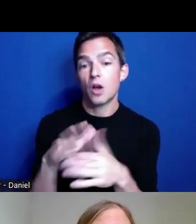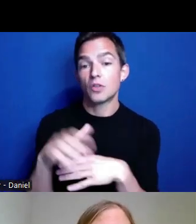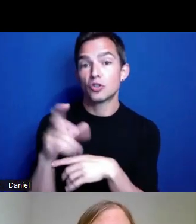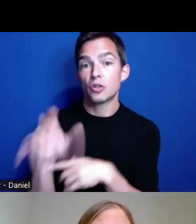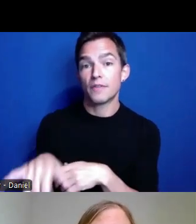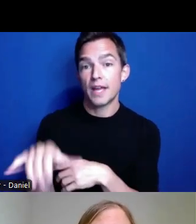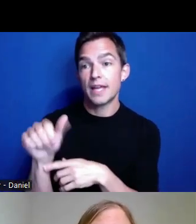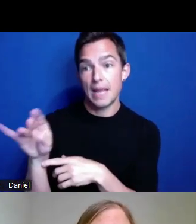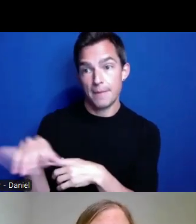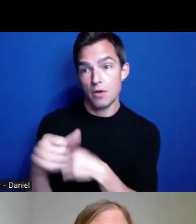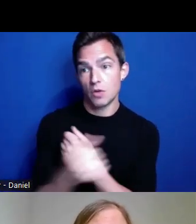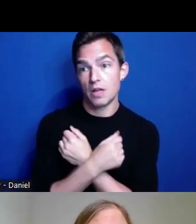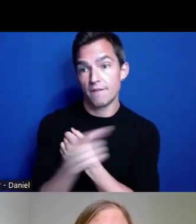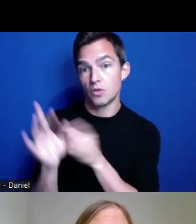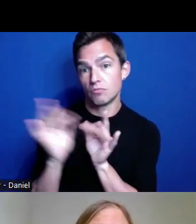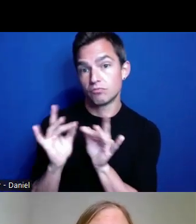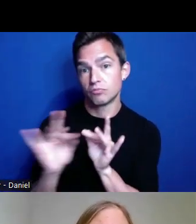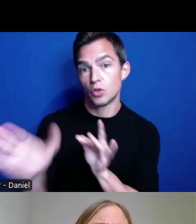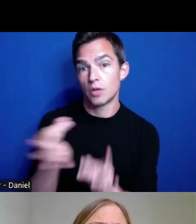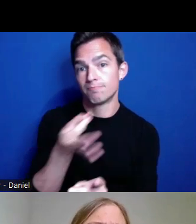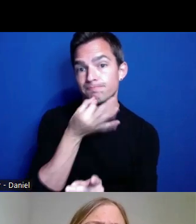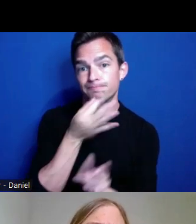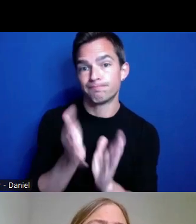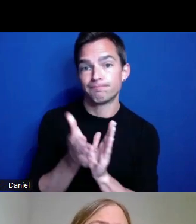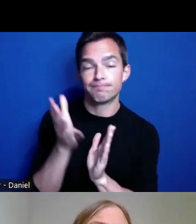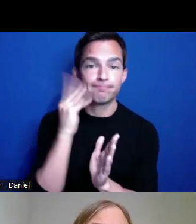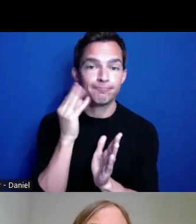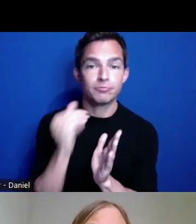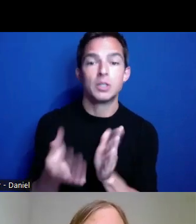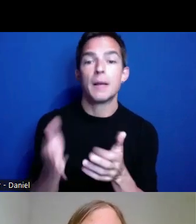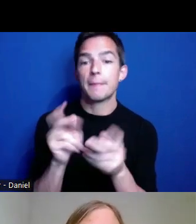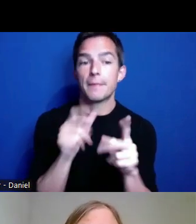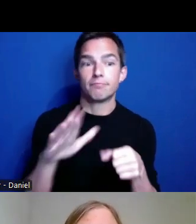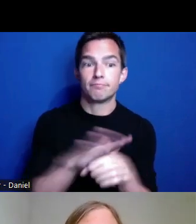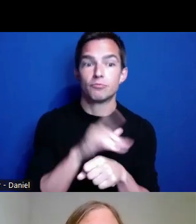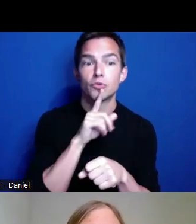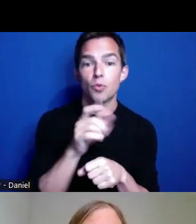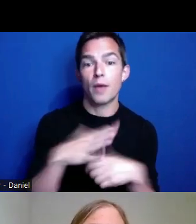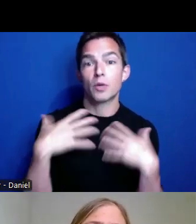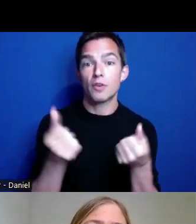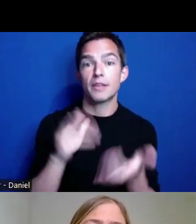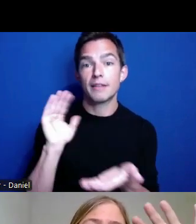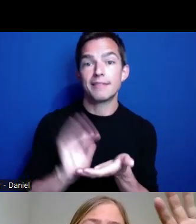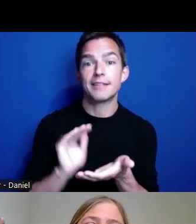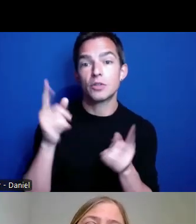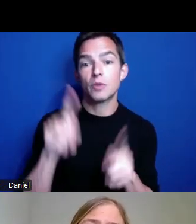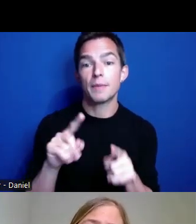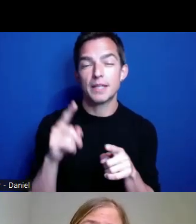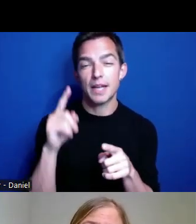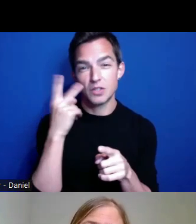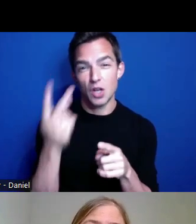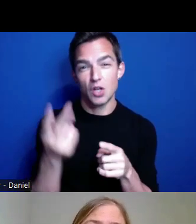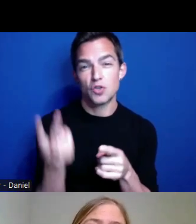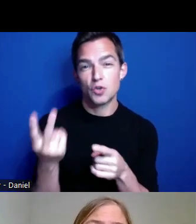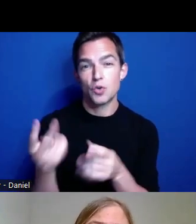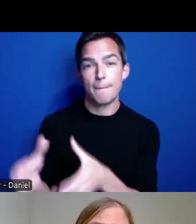love for you to weigh in here in terms of your expertise. People weren't entirely sure why recovery was the one that had the least agreement. And I saw two buckets of